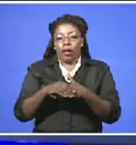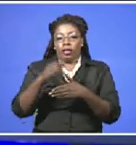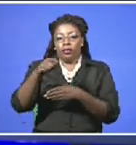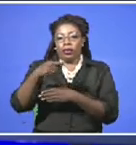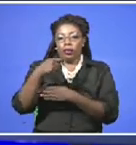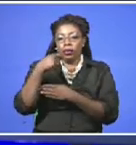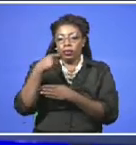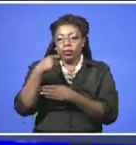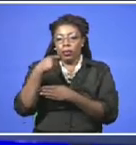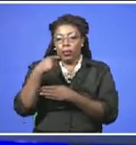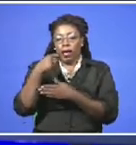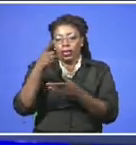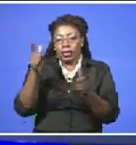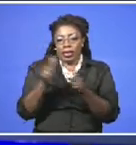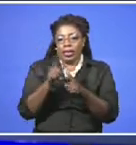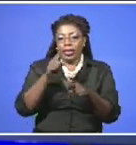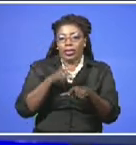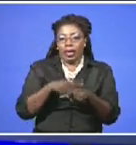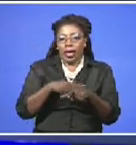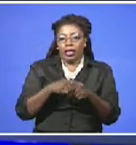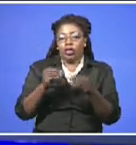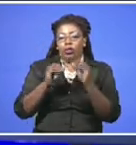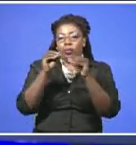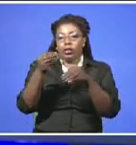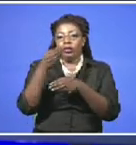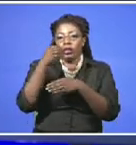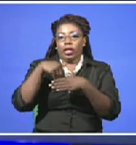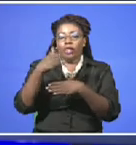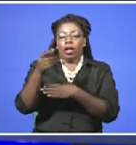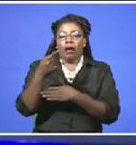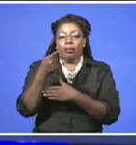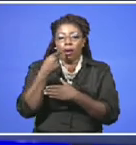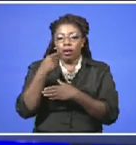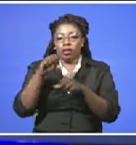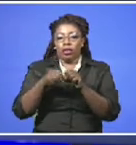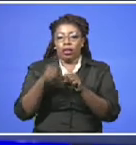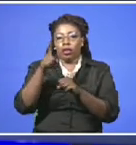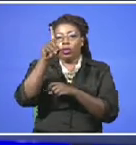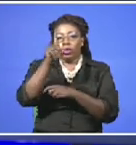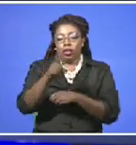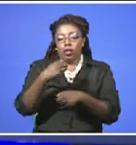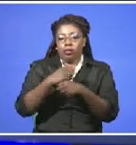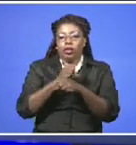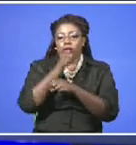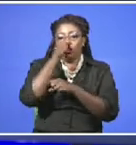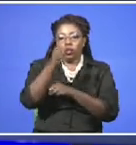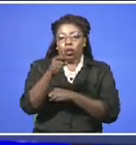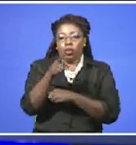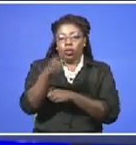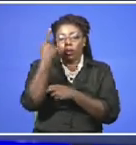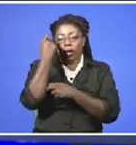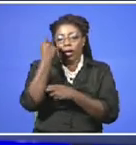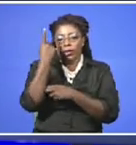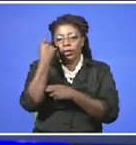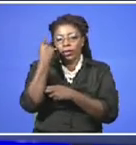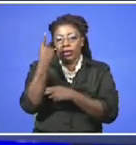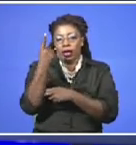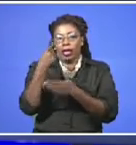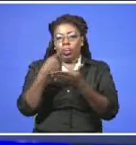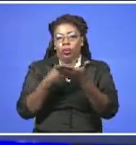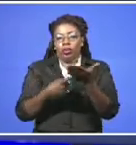and forkful at a time. You put the food in your mouth, so you need to make sure you understand